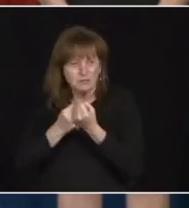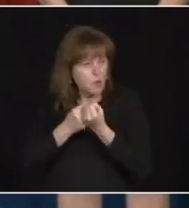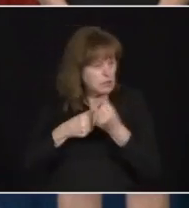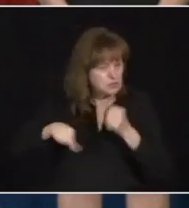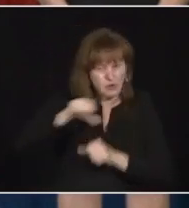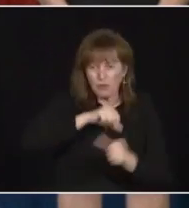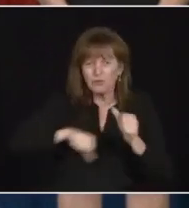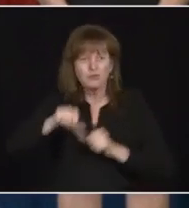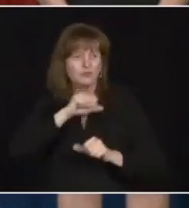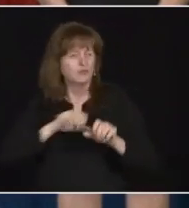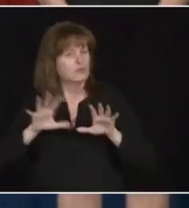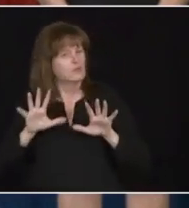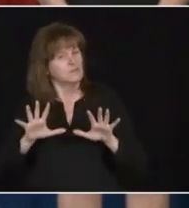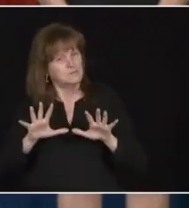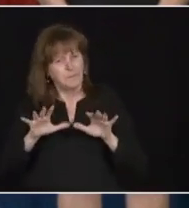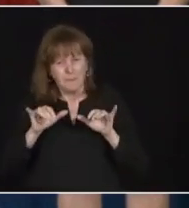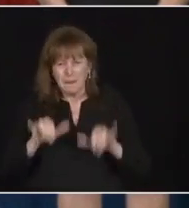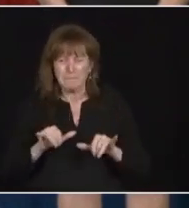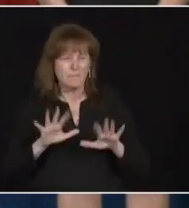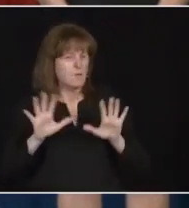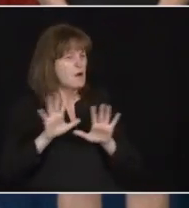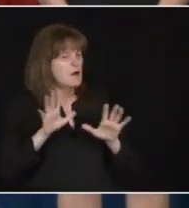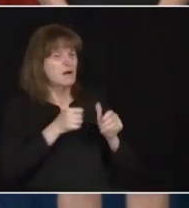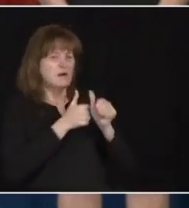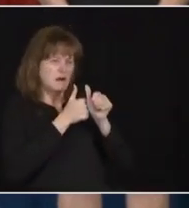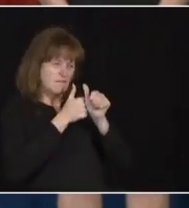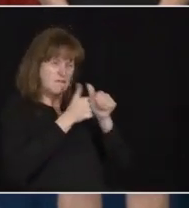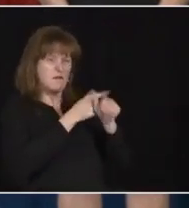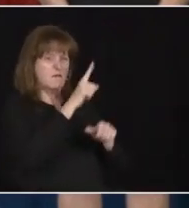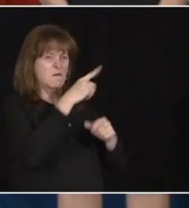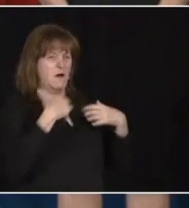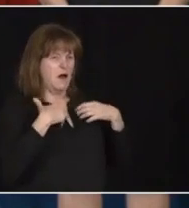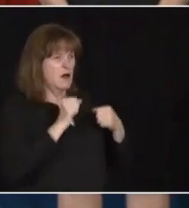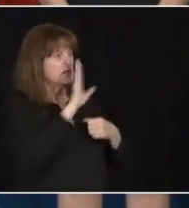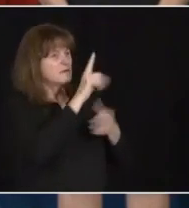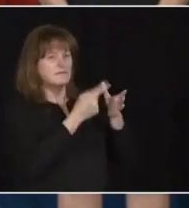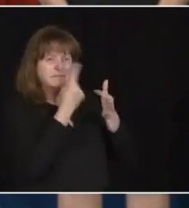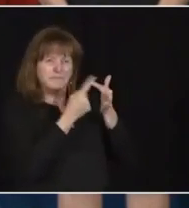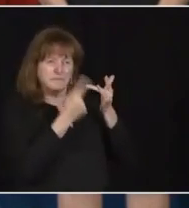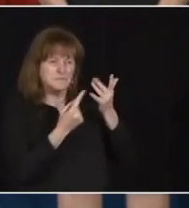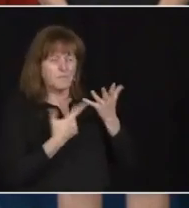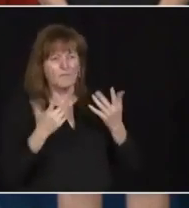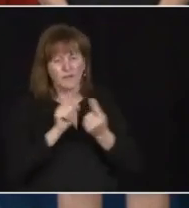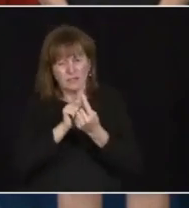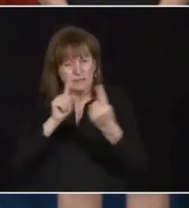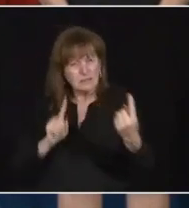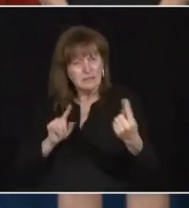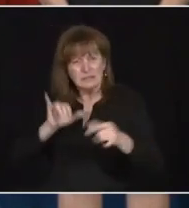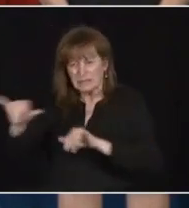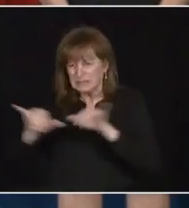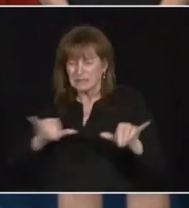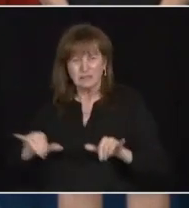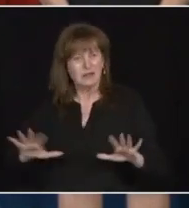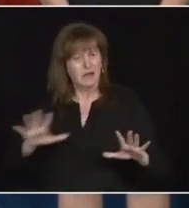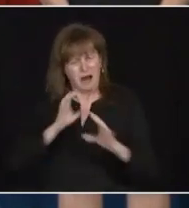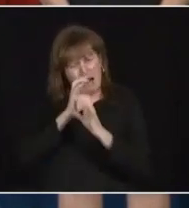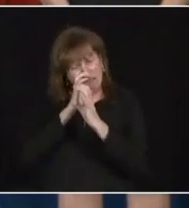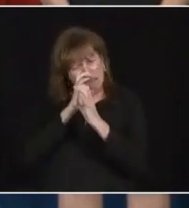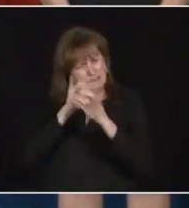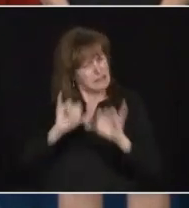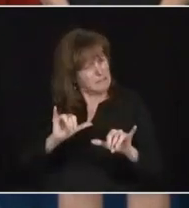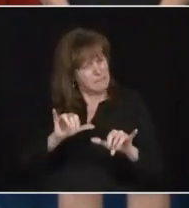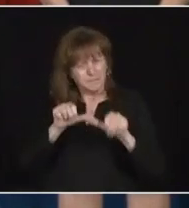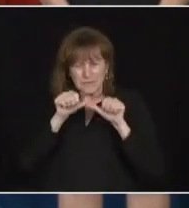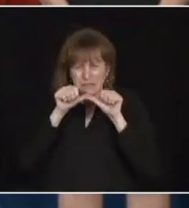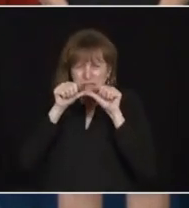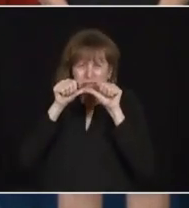taking the health advice seriously. We need to stay vigilant. And if we do, if we stay the